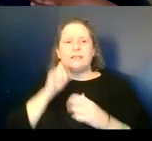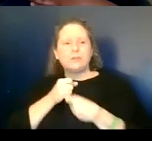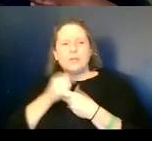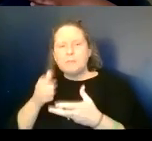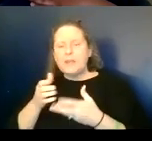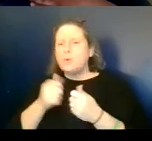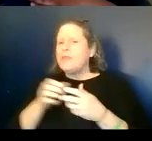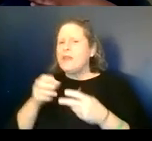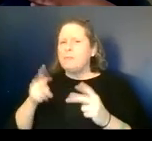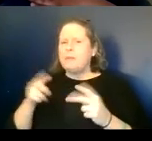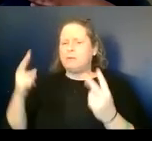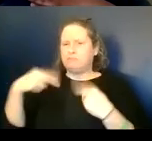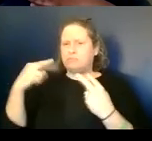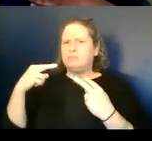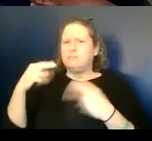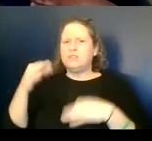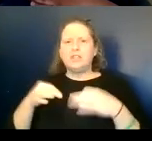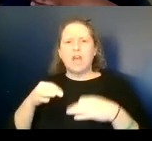We have the right to decide